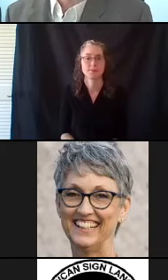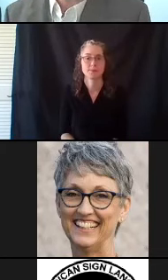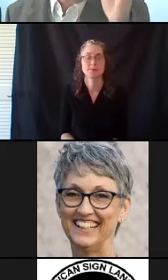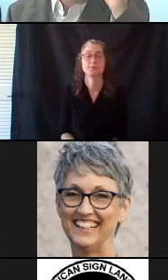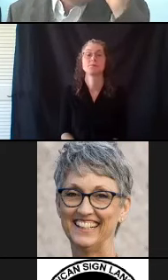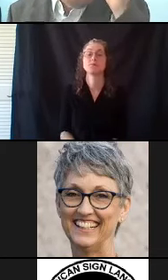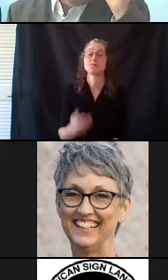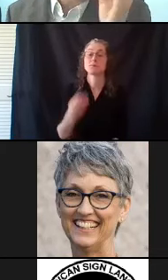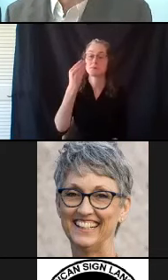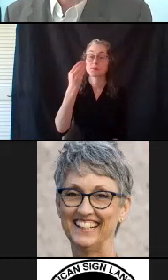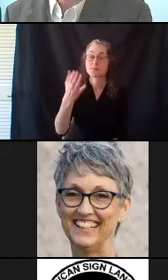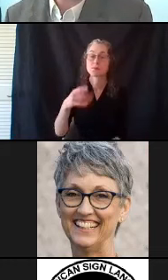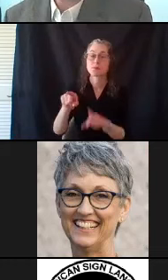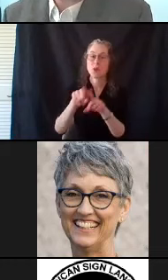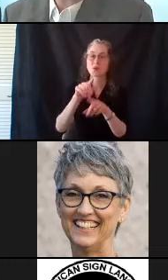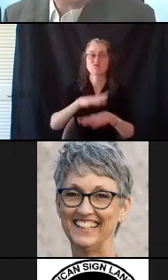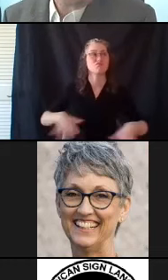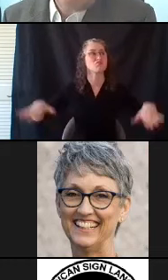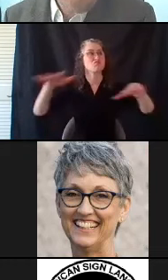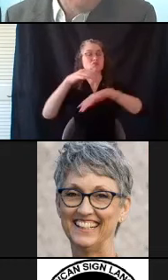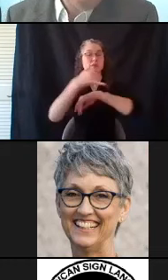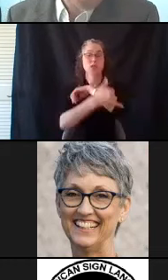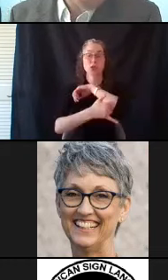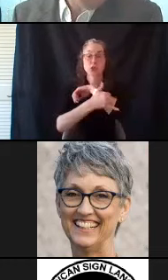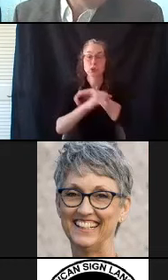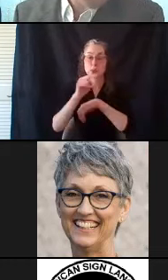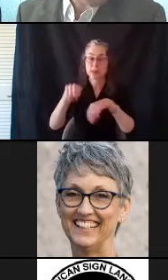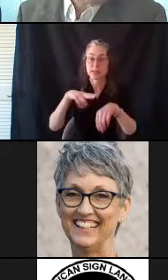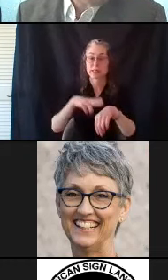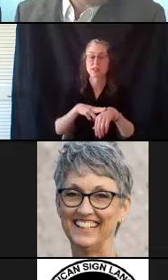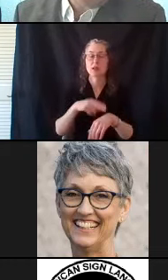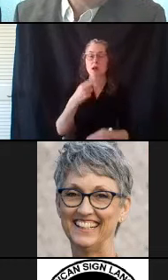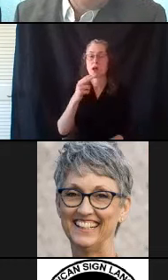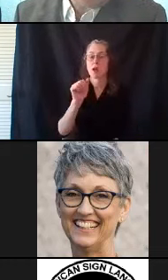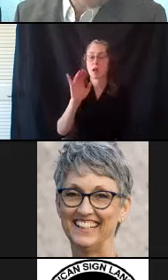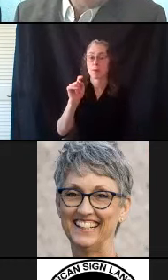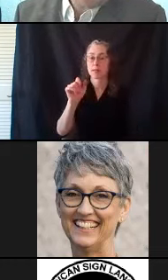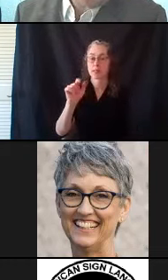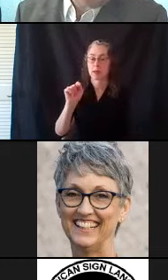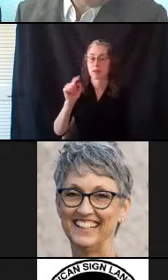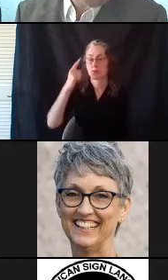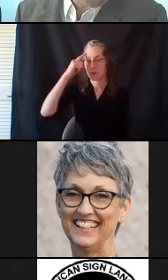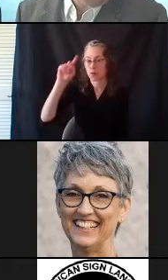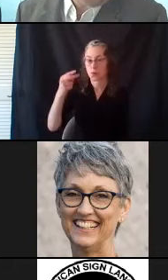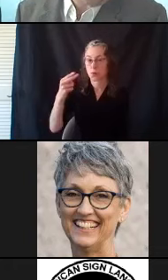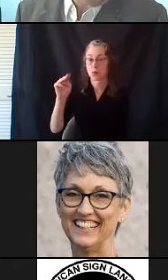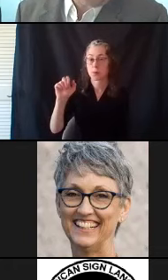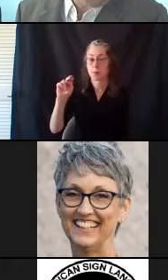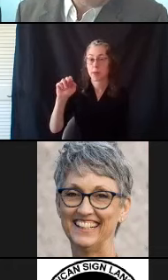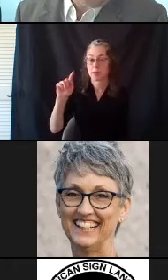Also, nationally, Habitat for Humanity, they have been a great champion in